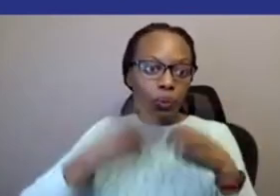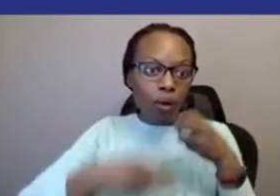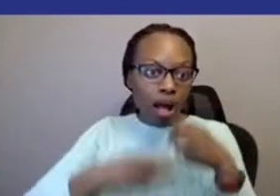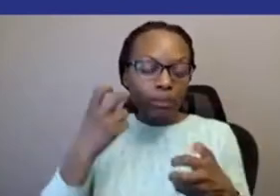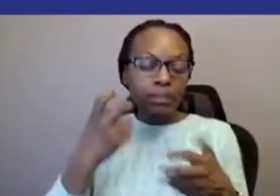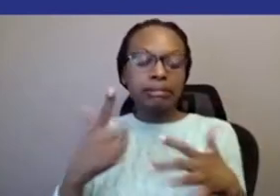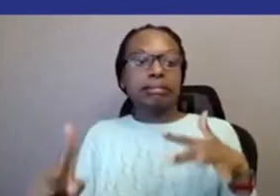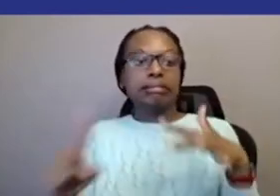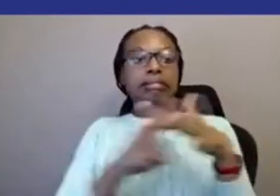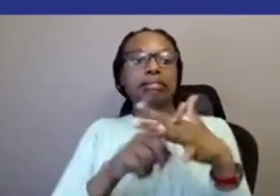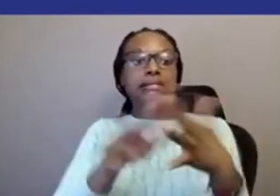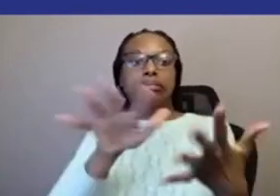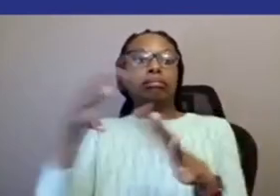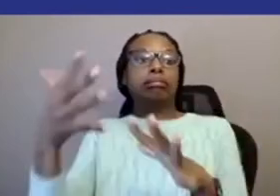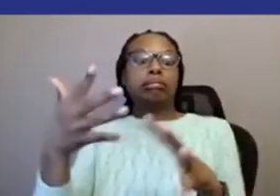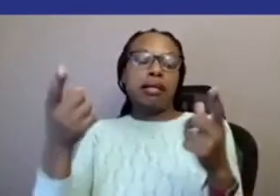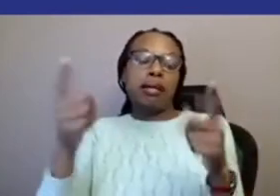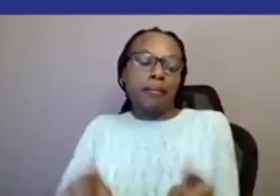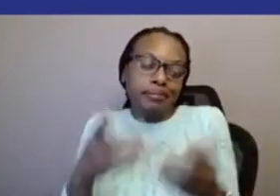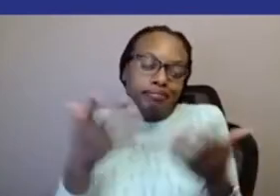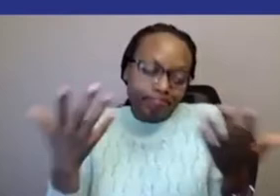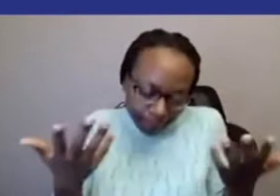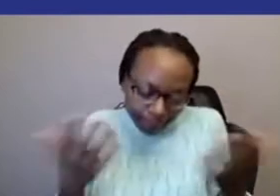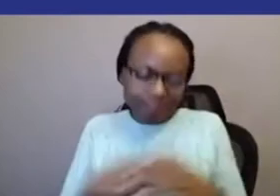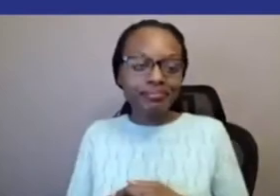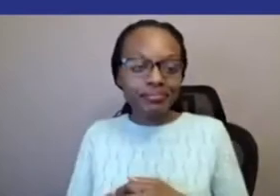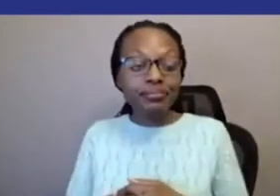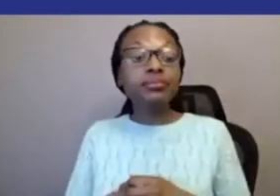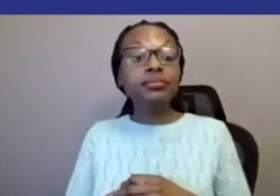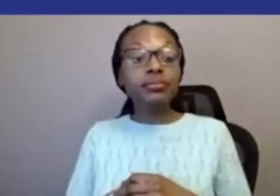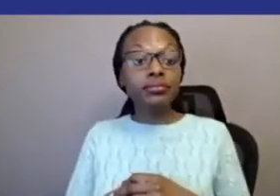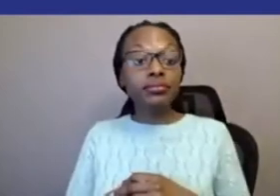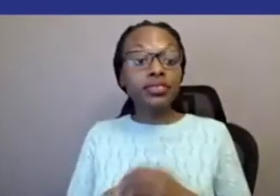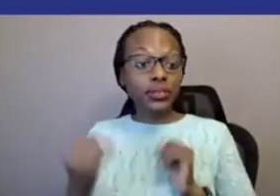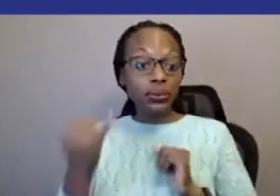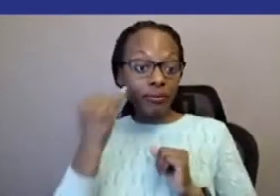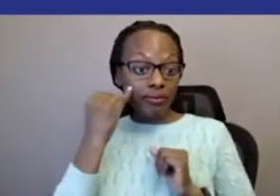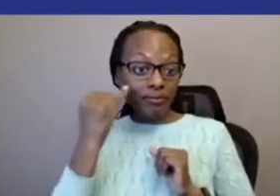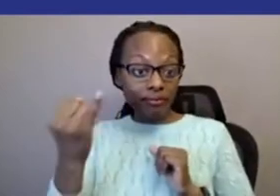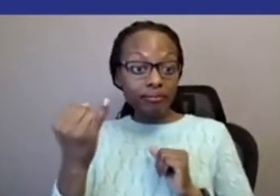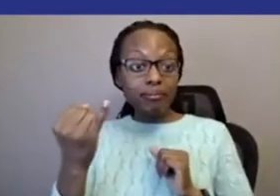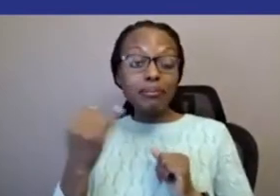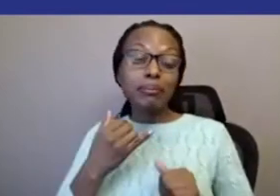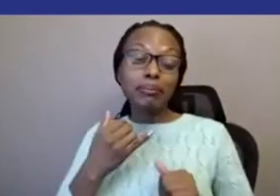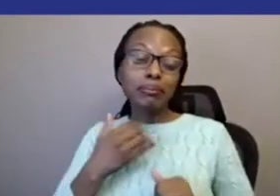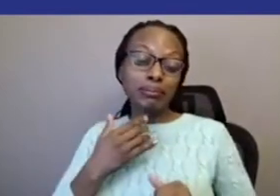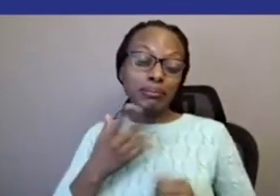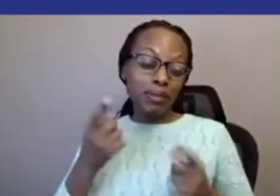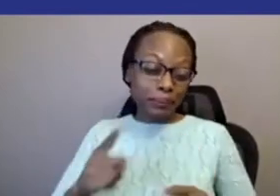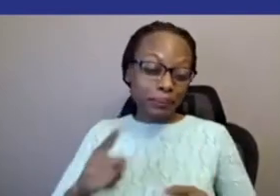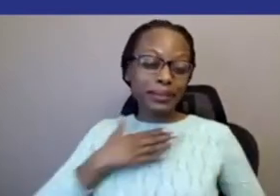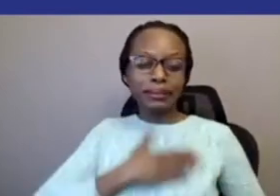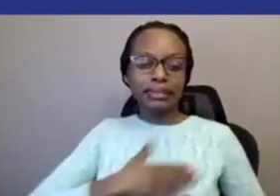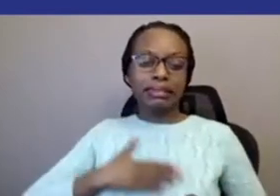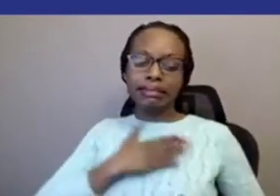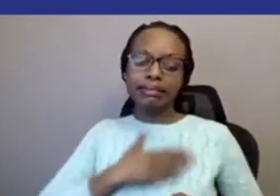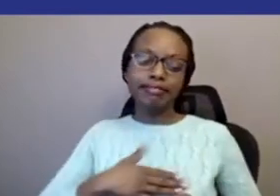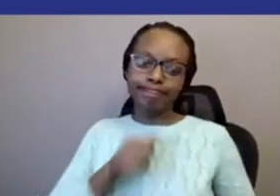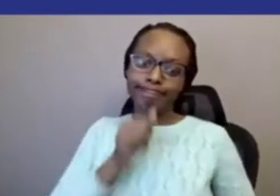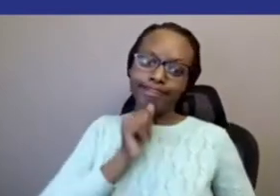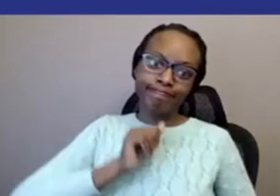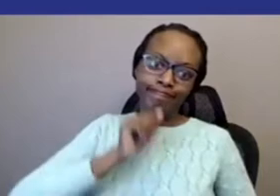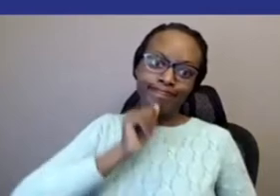may occur during our time together. We invite you to extend us and each other great patience. Second,